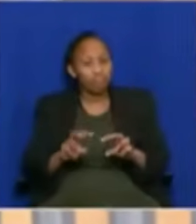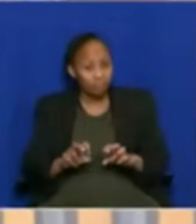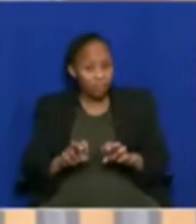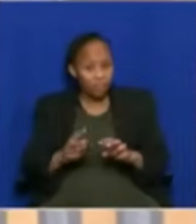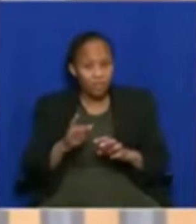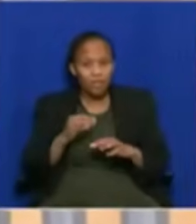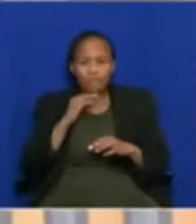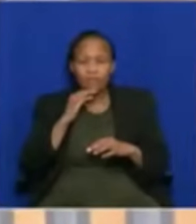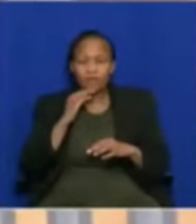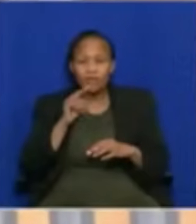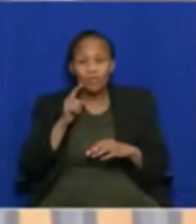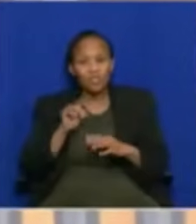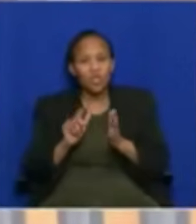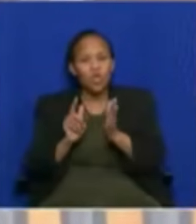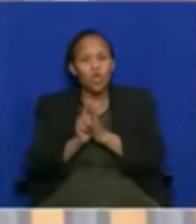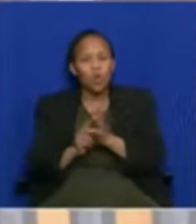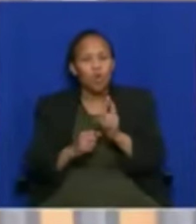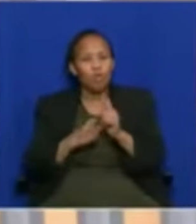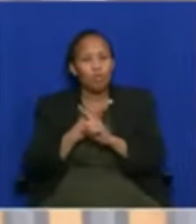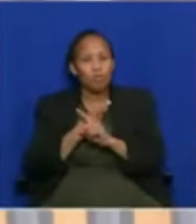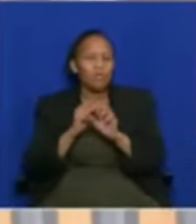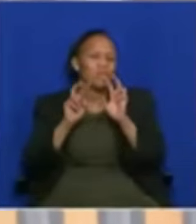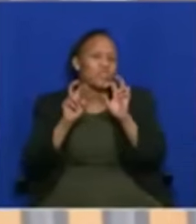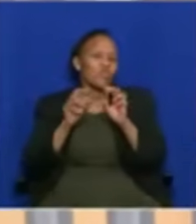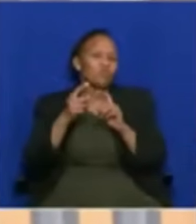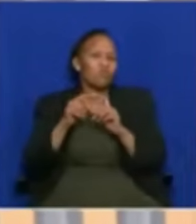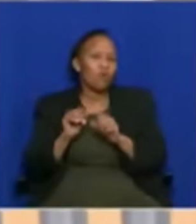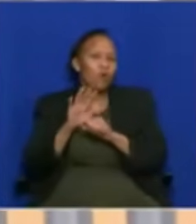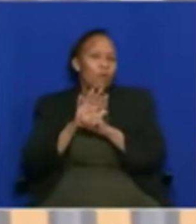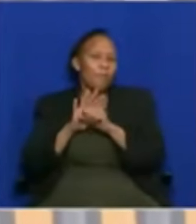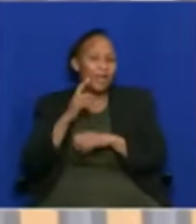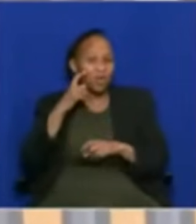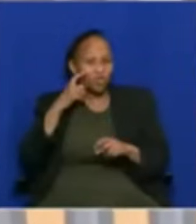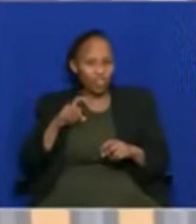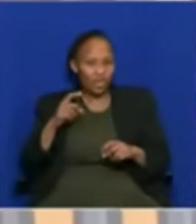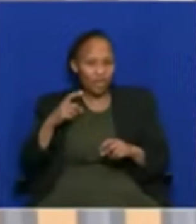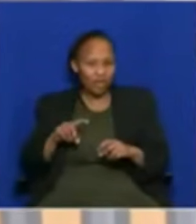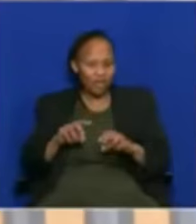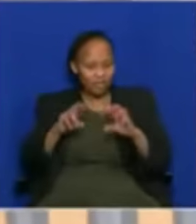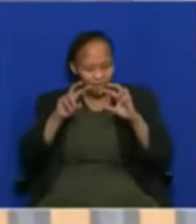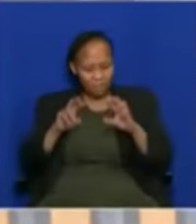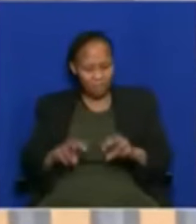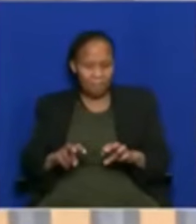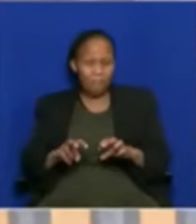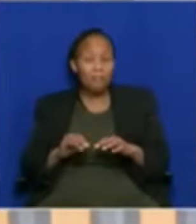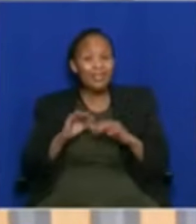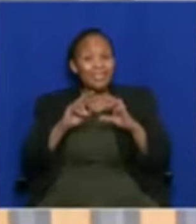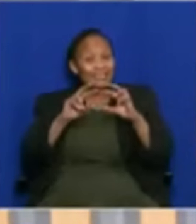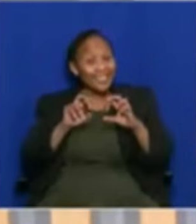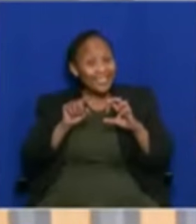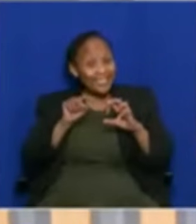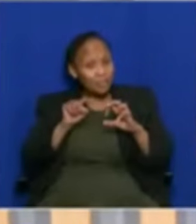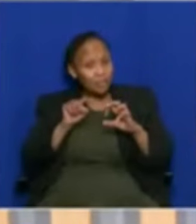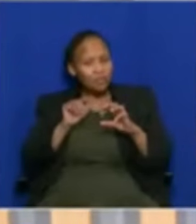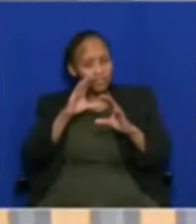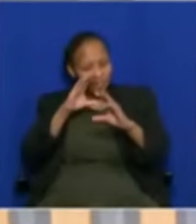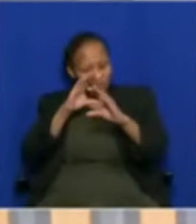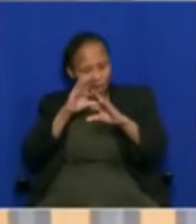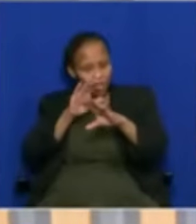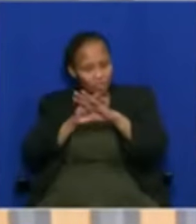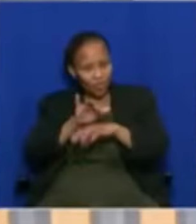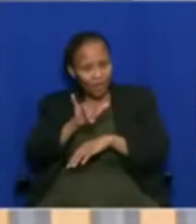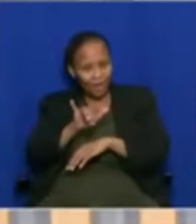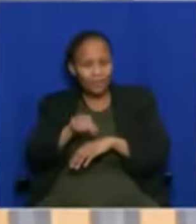security clearance. That's what the investigation is about. That's why these people's